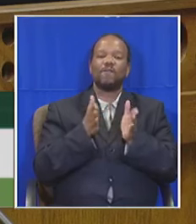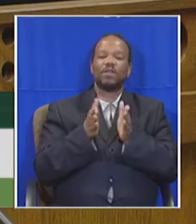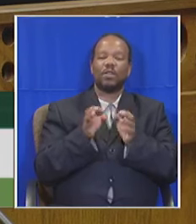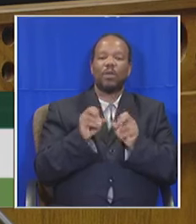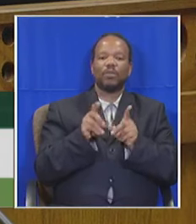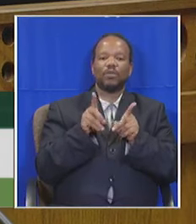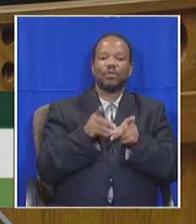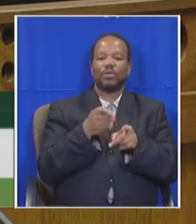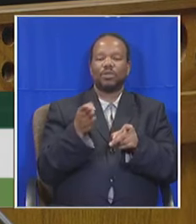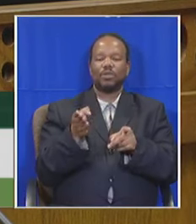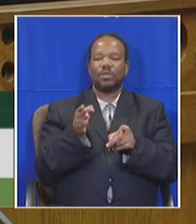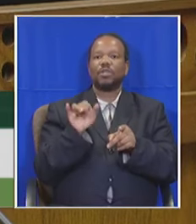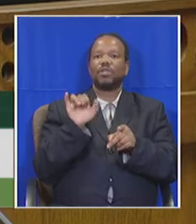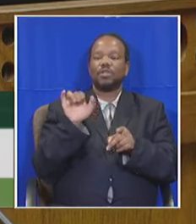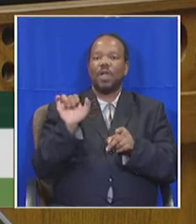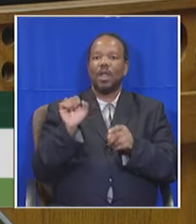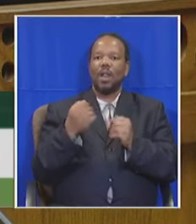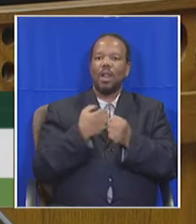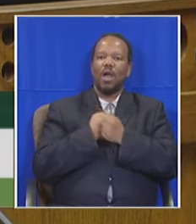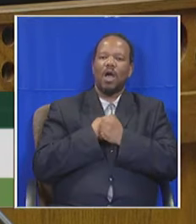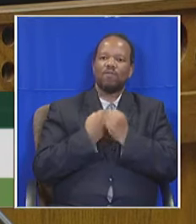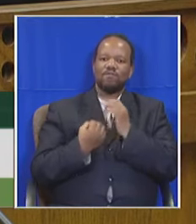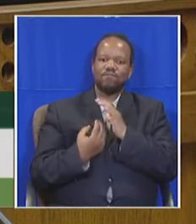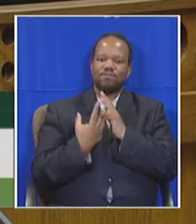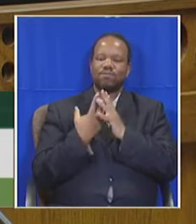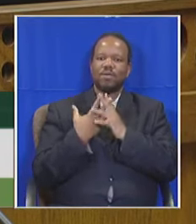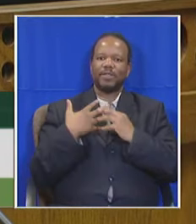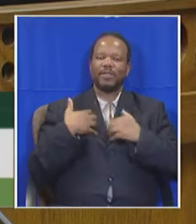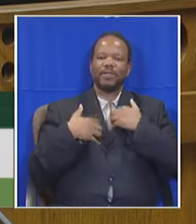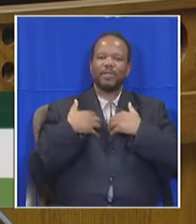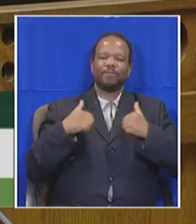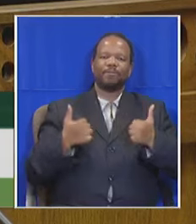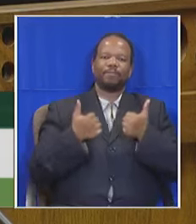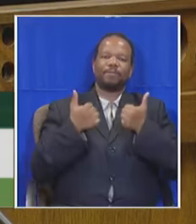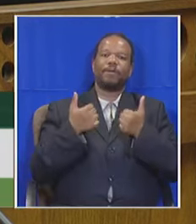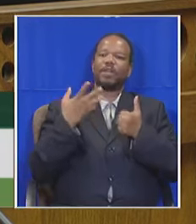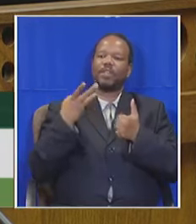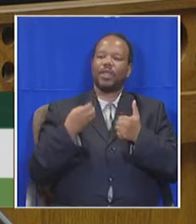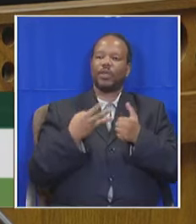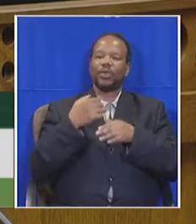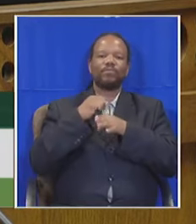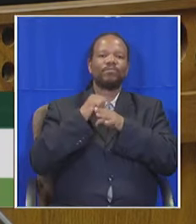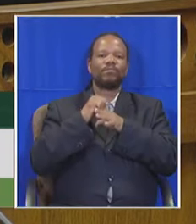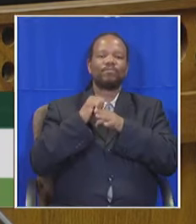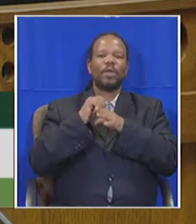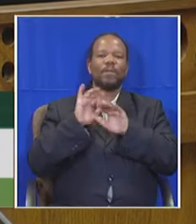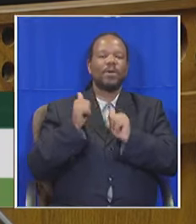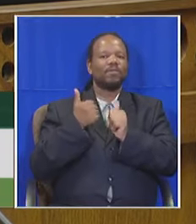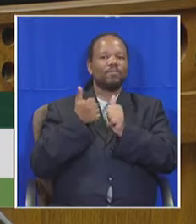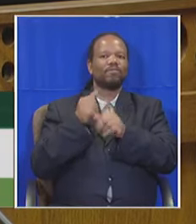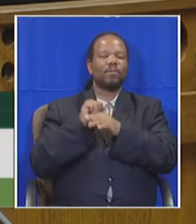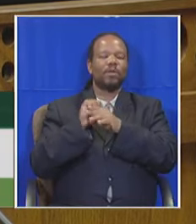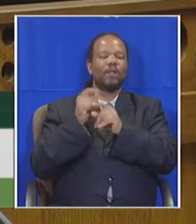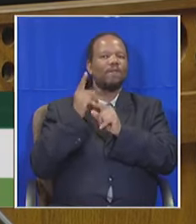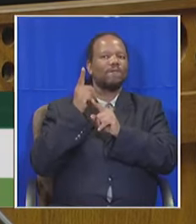young people to be ignited and then for them to take practical steps to follow their dreams. On the subject of